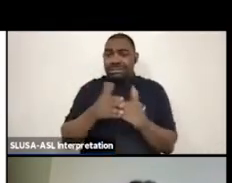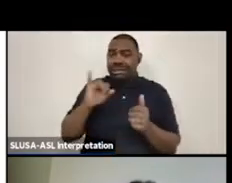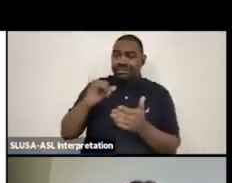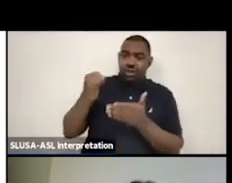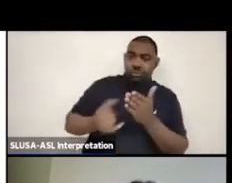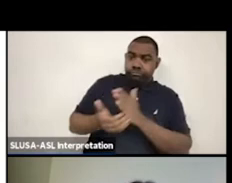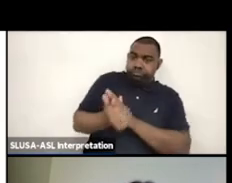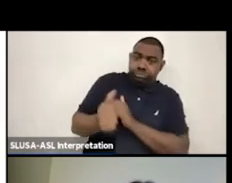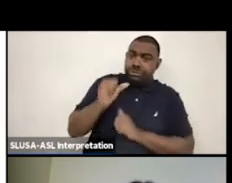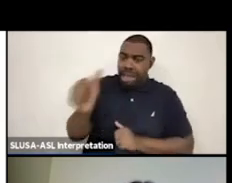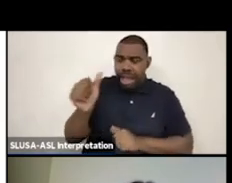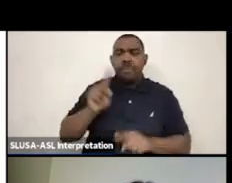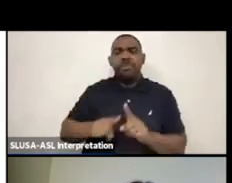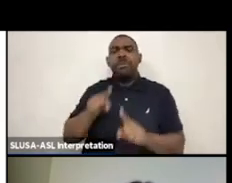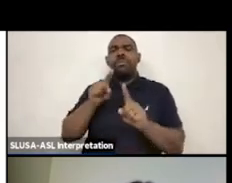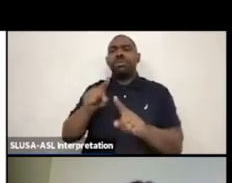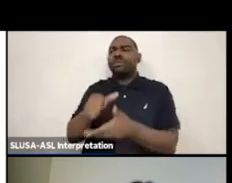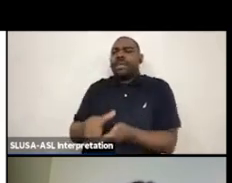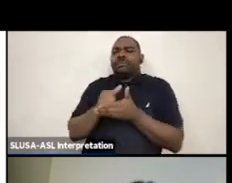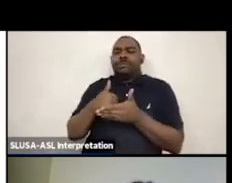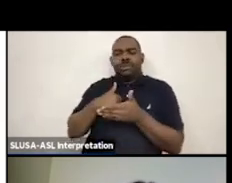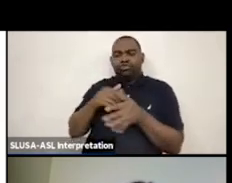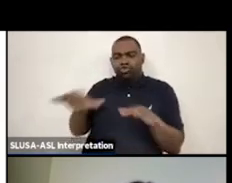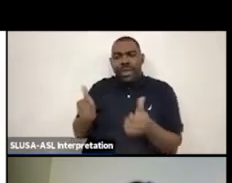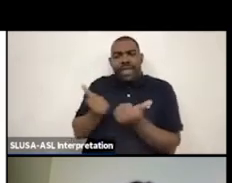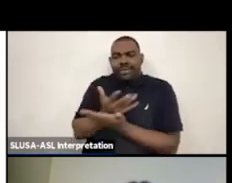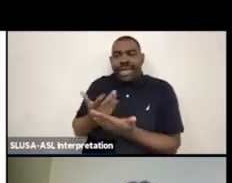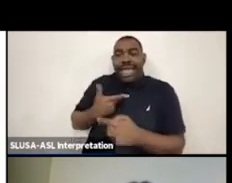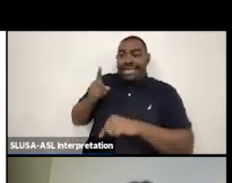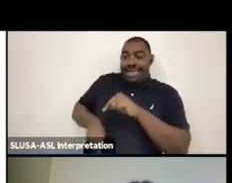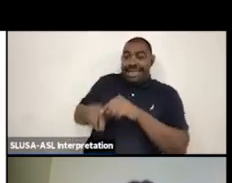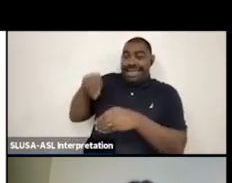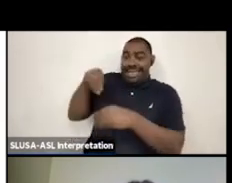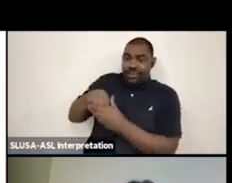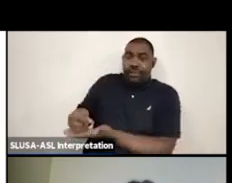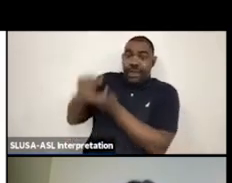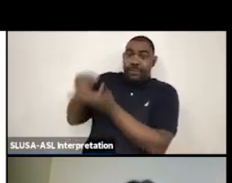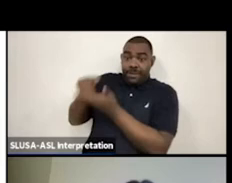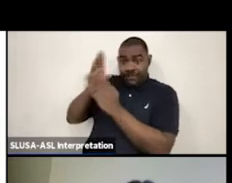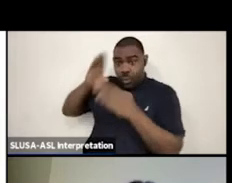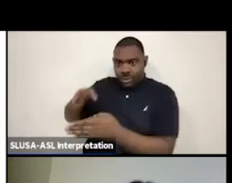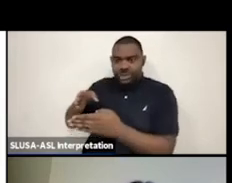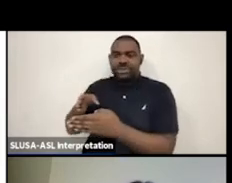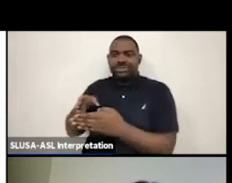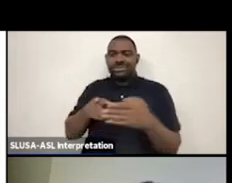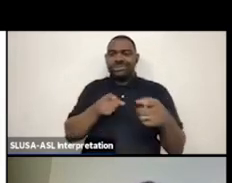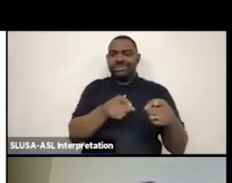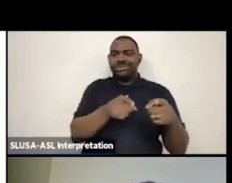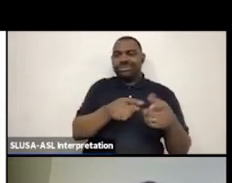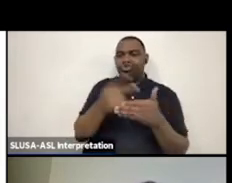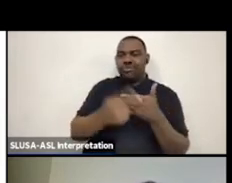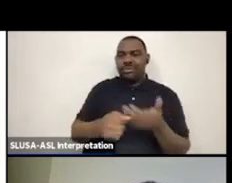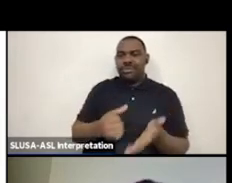it really just helps me do those things that I can't really get to in the therapeutic session. So they can build those